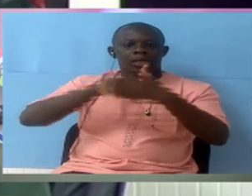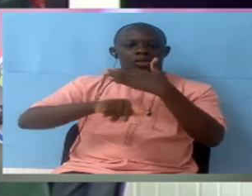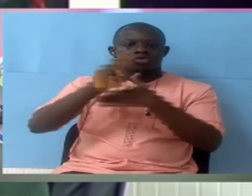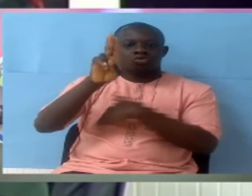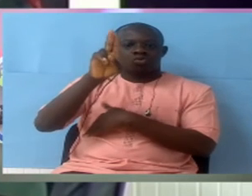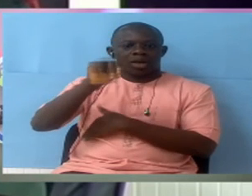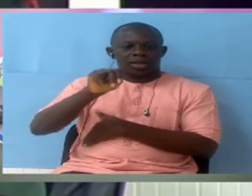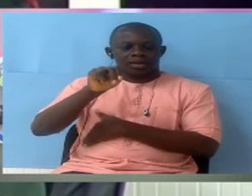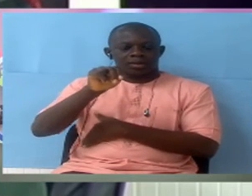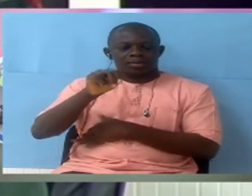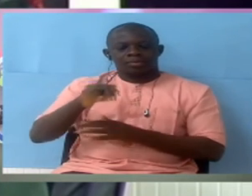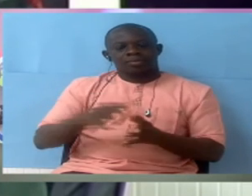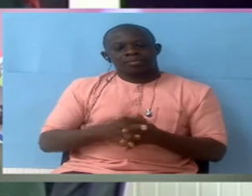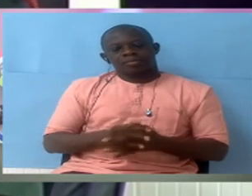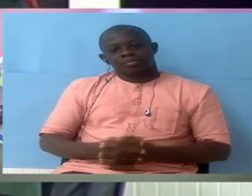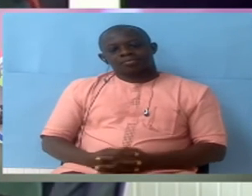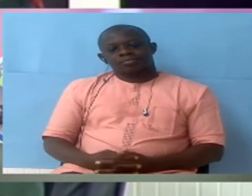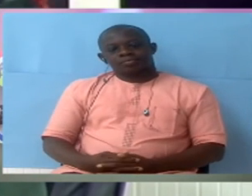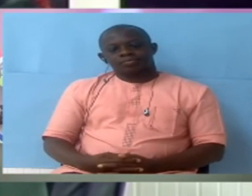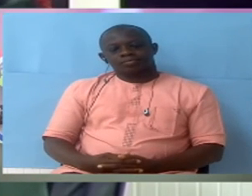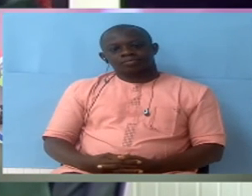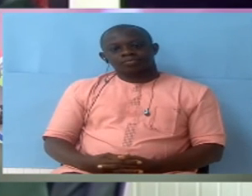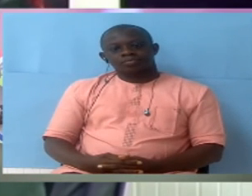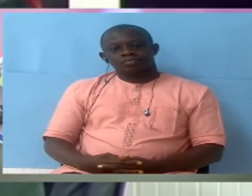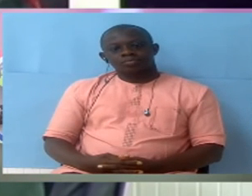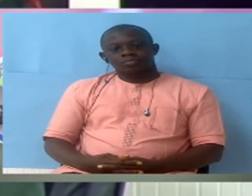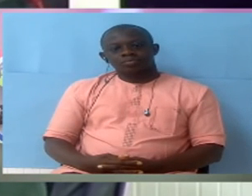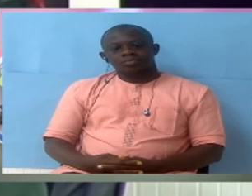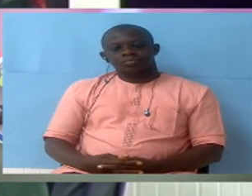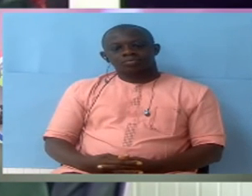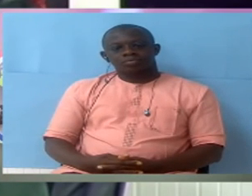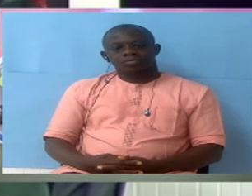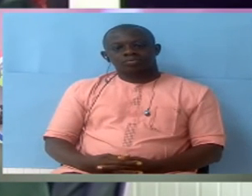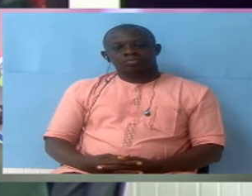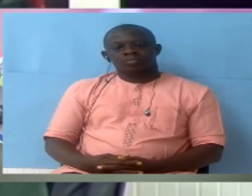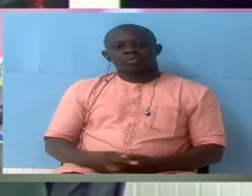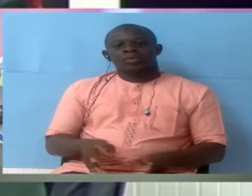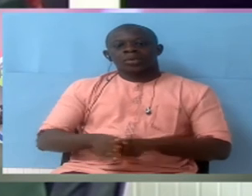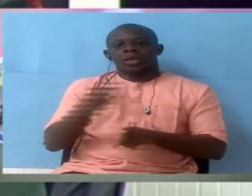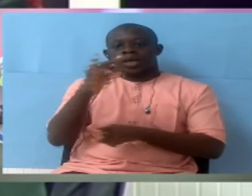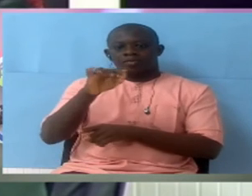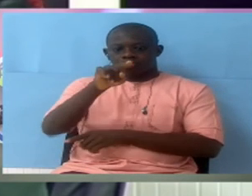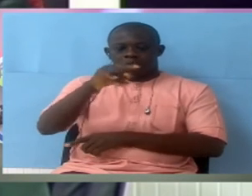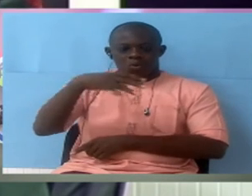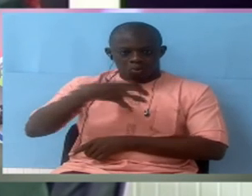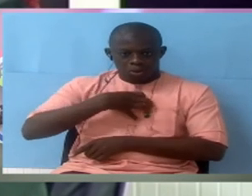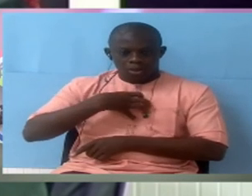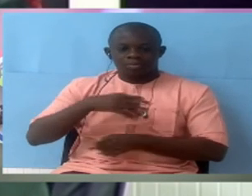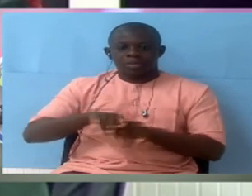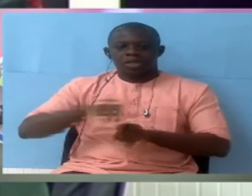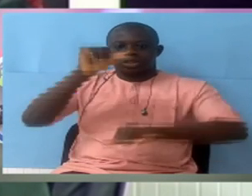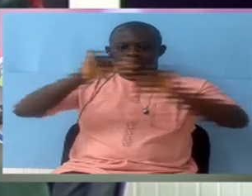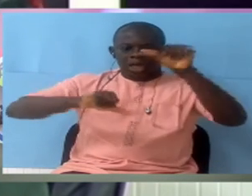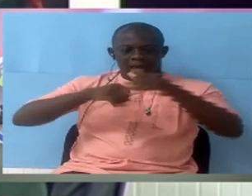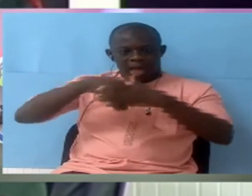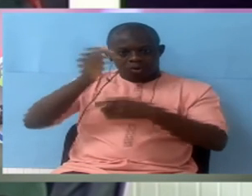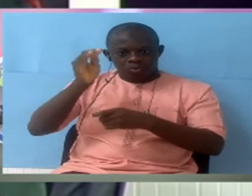defé nak ci mbotay xet wi. If you are to check out. Su fekke ne ya nga wara